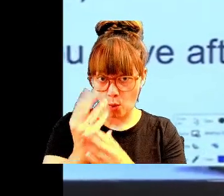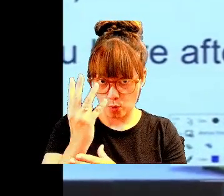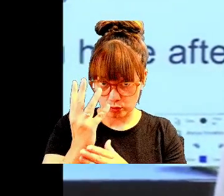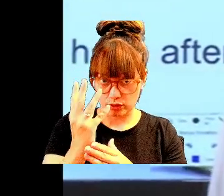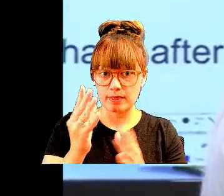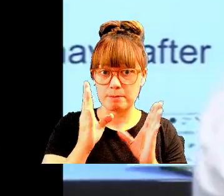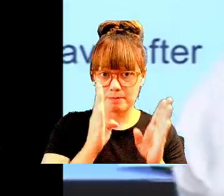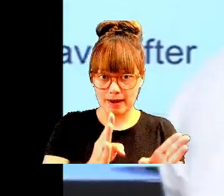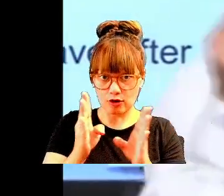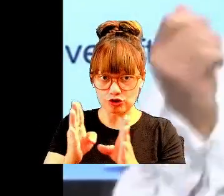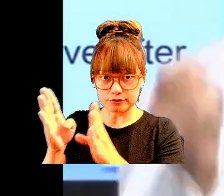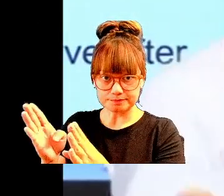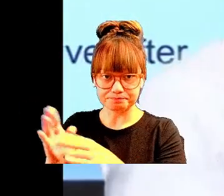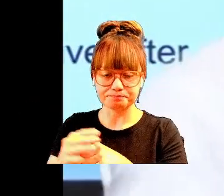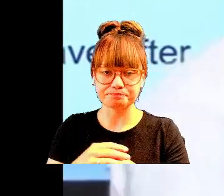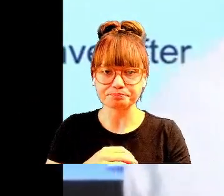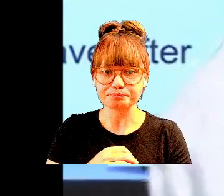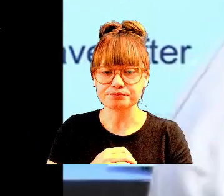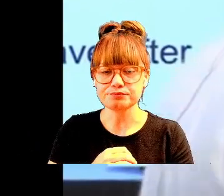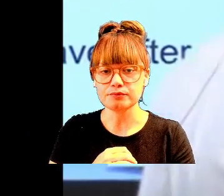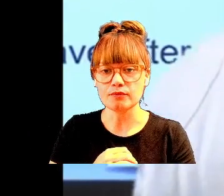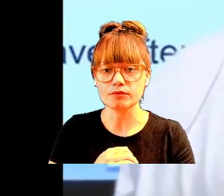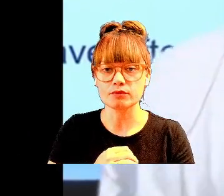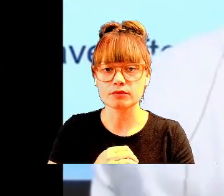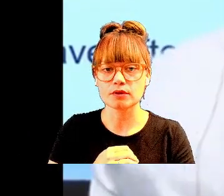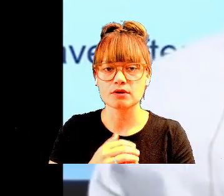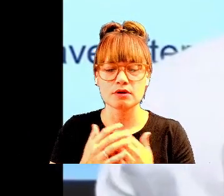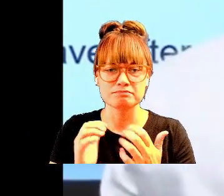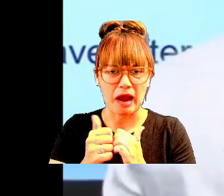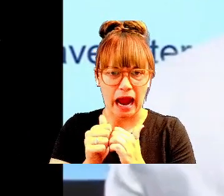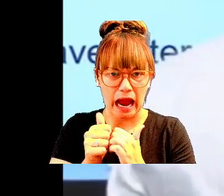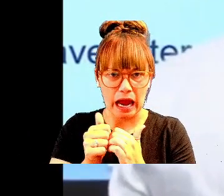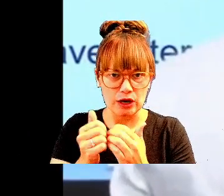Now, to determine exponential growth,